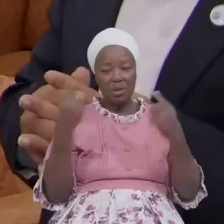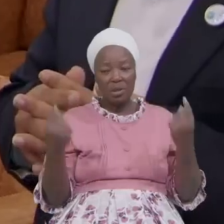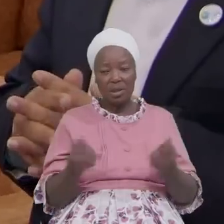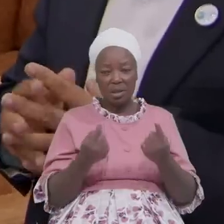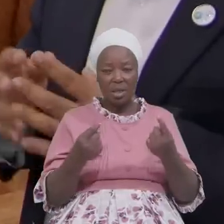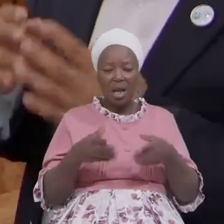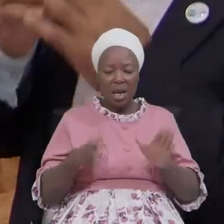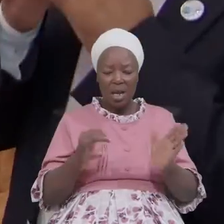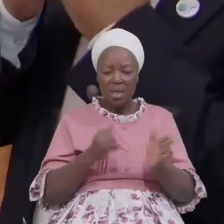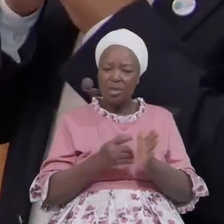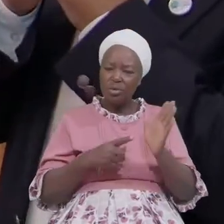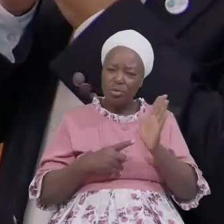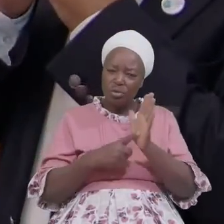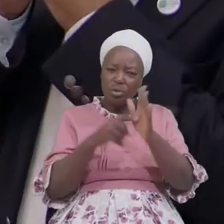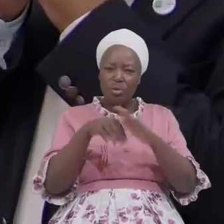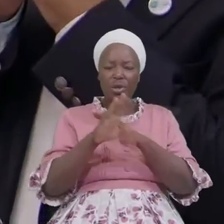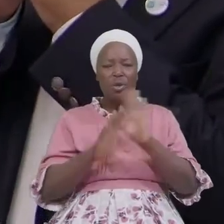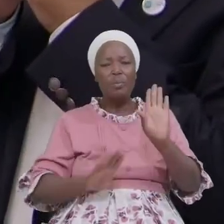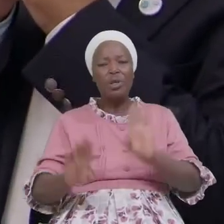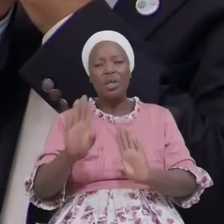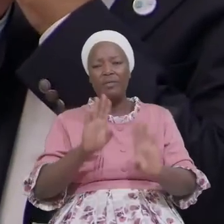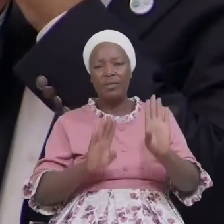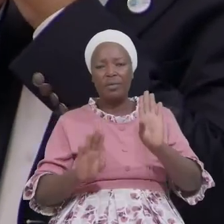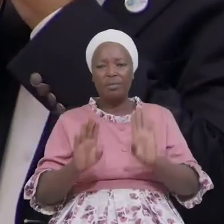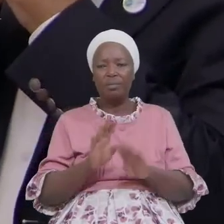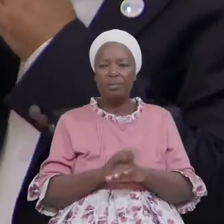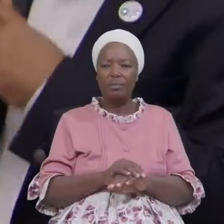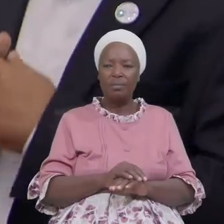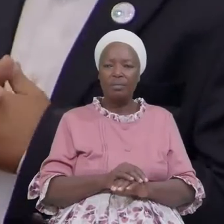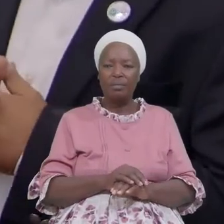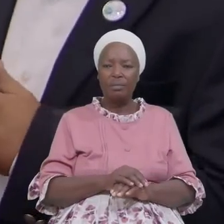let it show in your behavior.